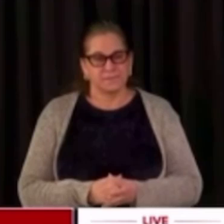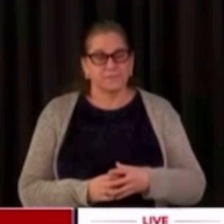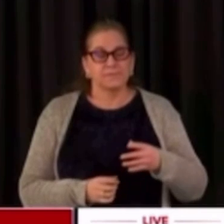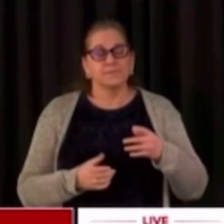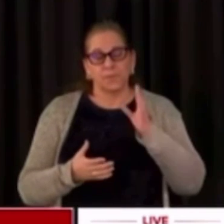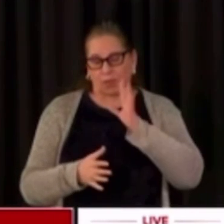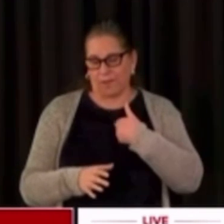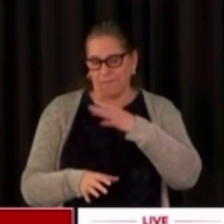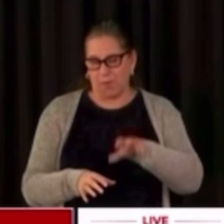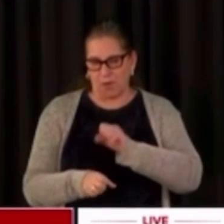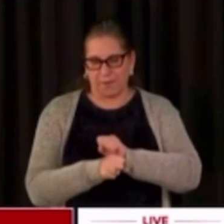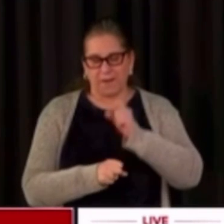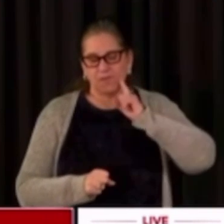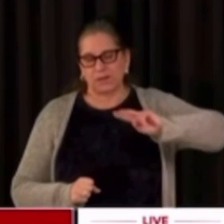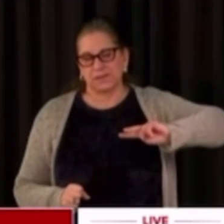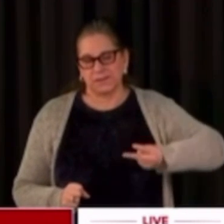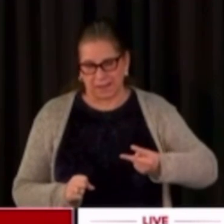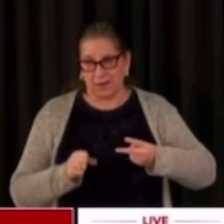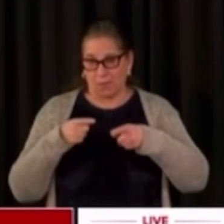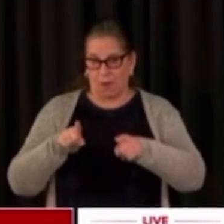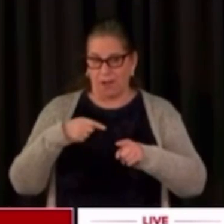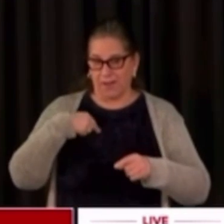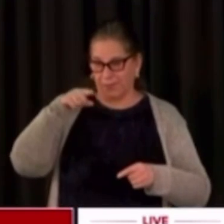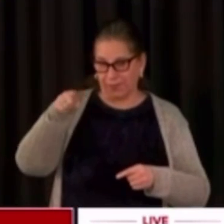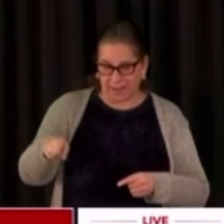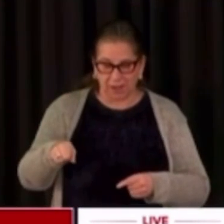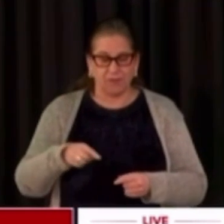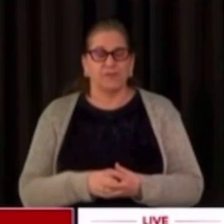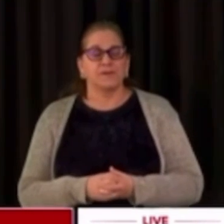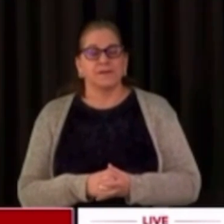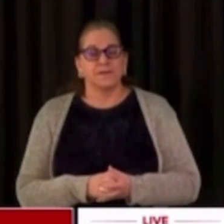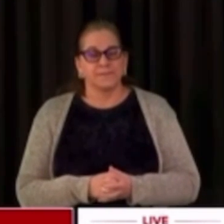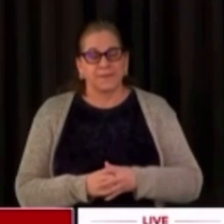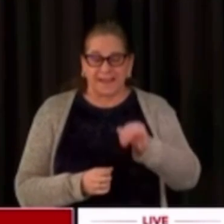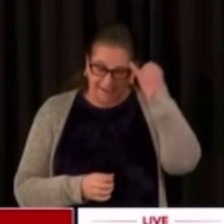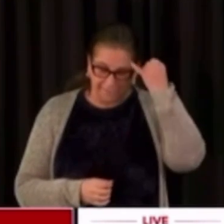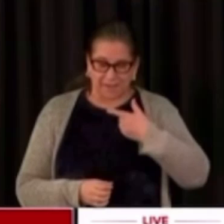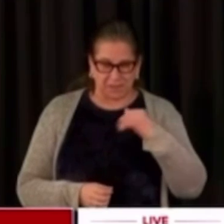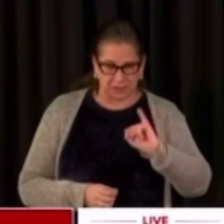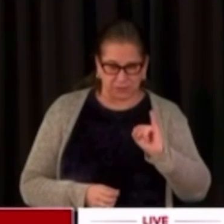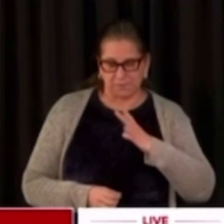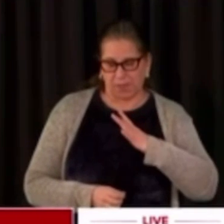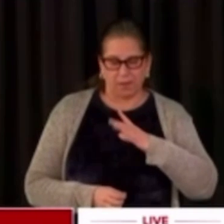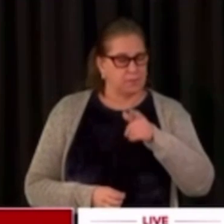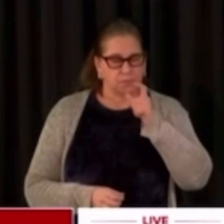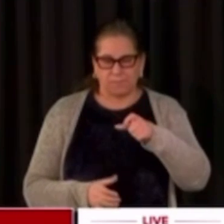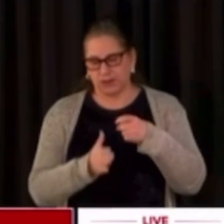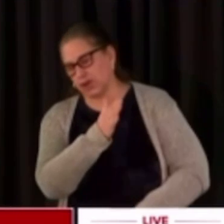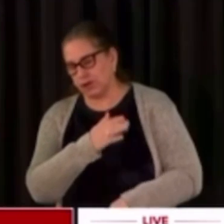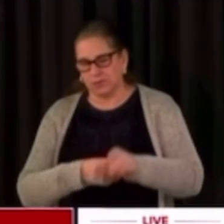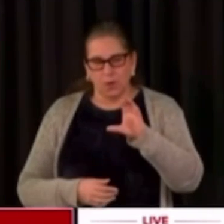shot. The COVID vaccine is free. Those with insurance will not be charged a